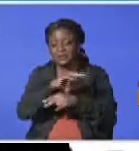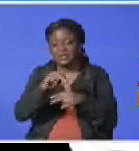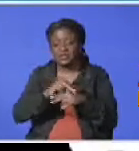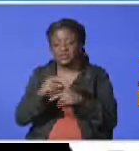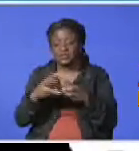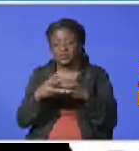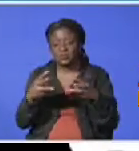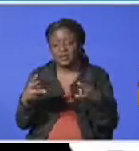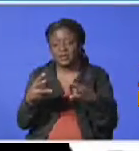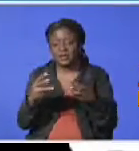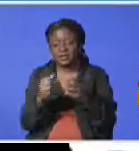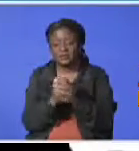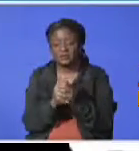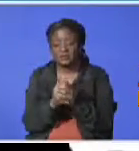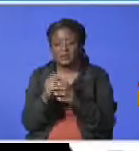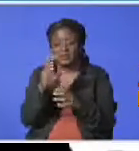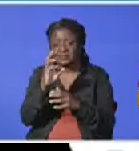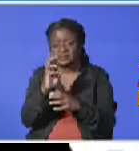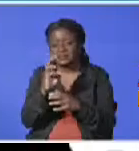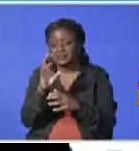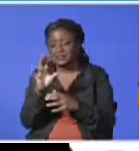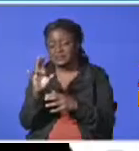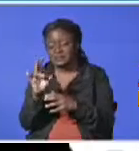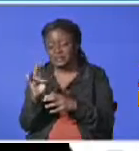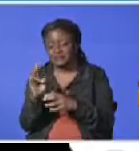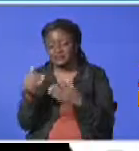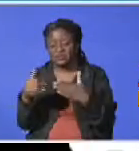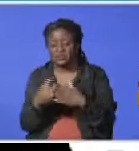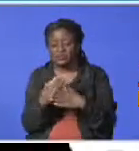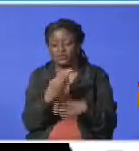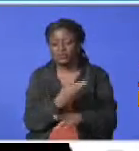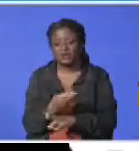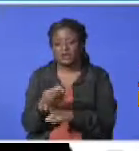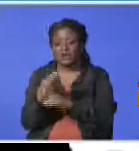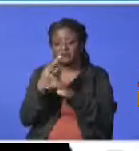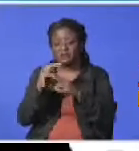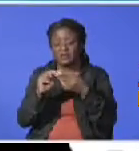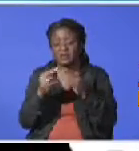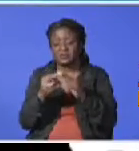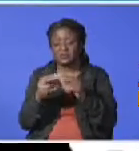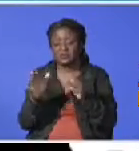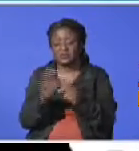1,567 active cases. 67 new recovered cases brings the total to